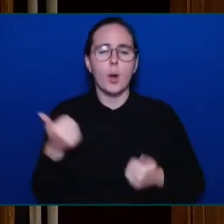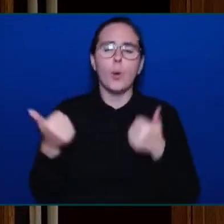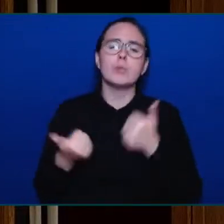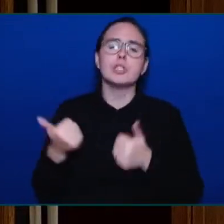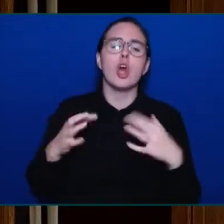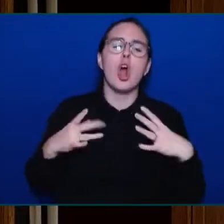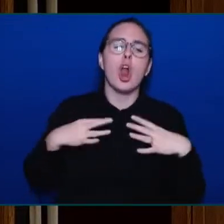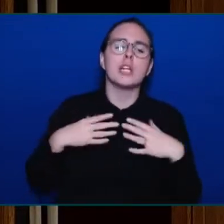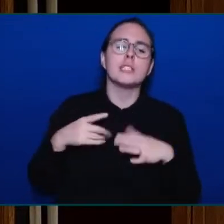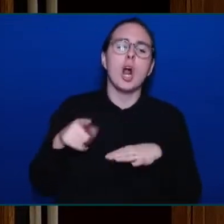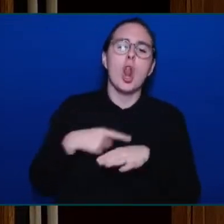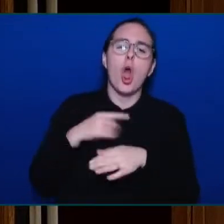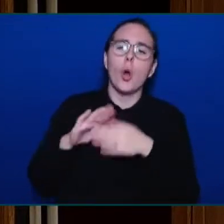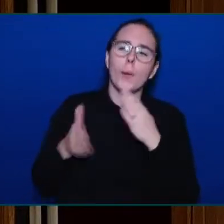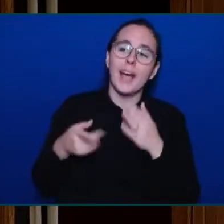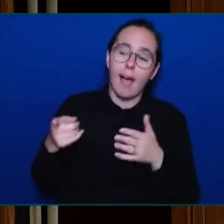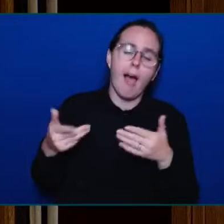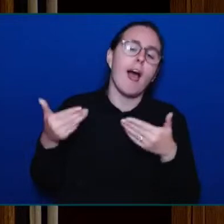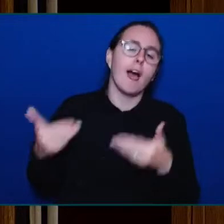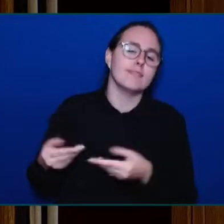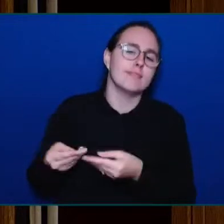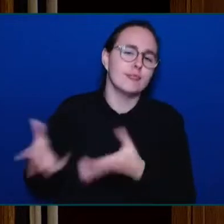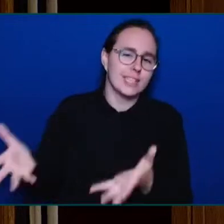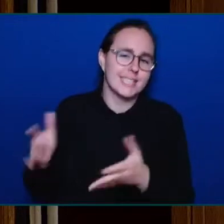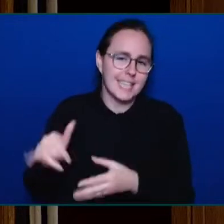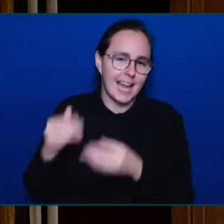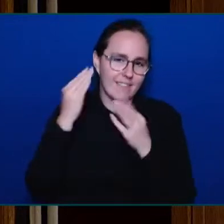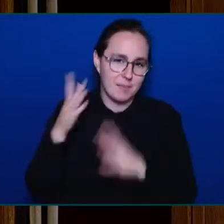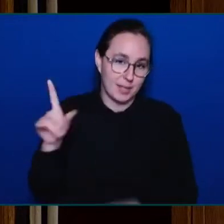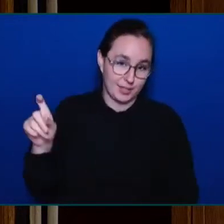Is he going to hide it in the Easter Bunny's basket?